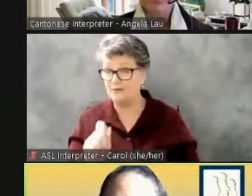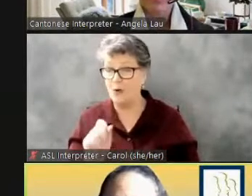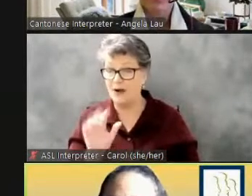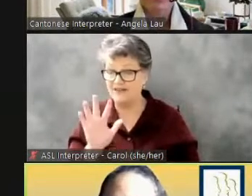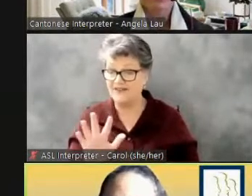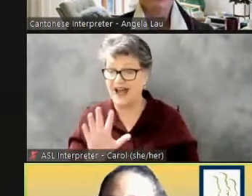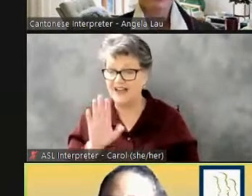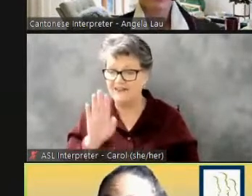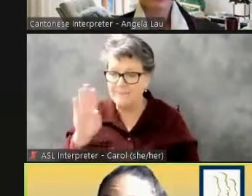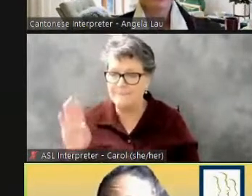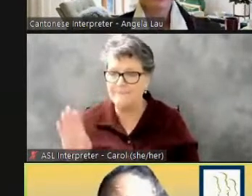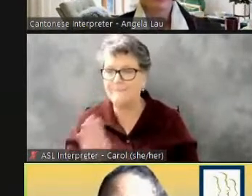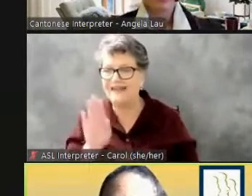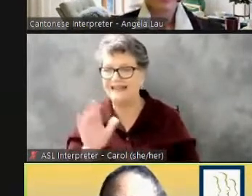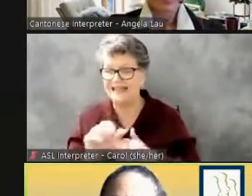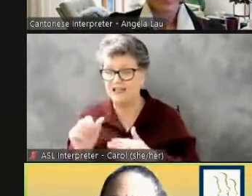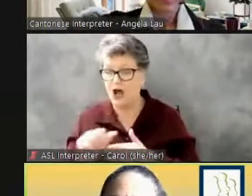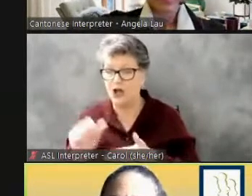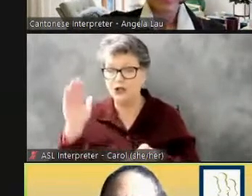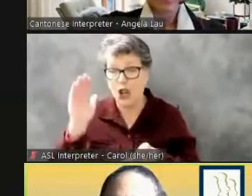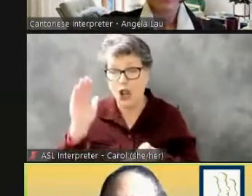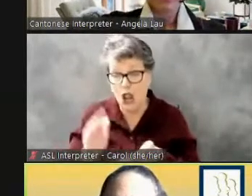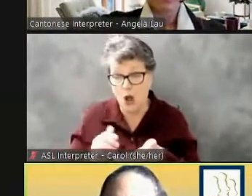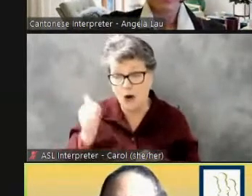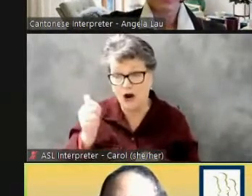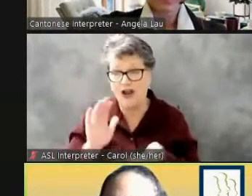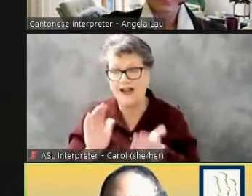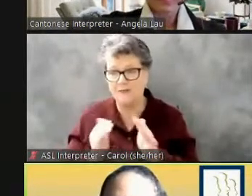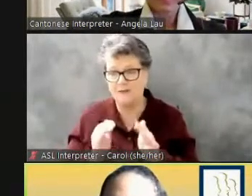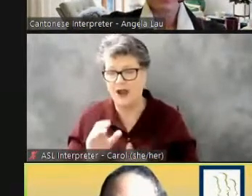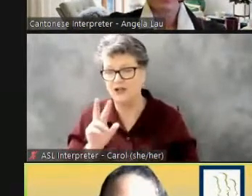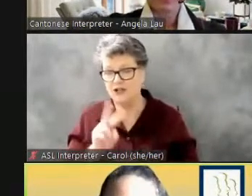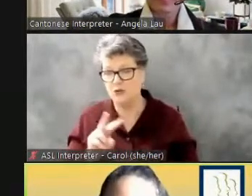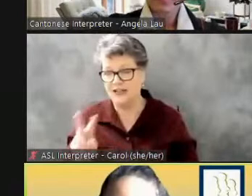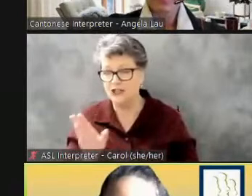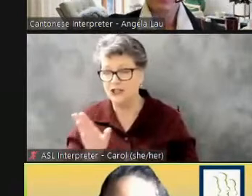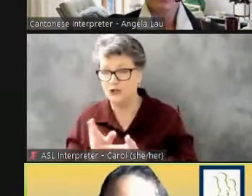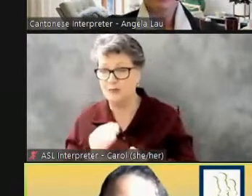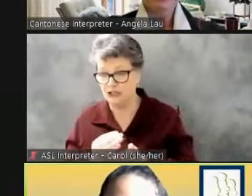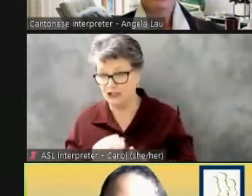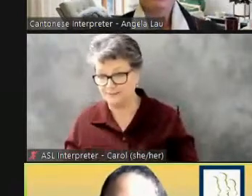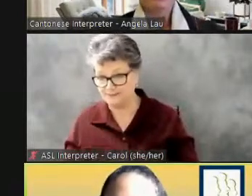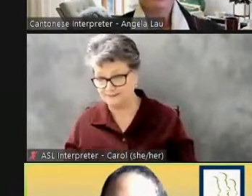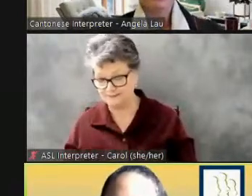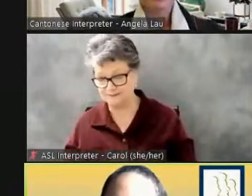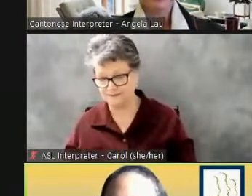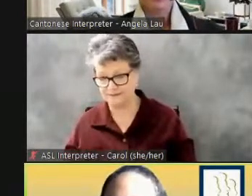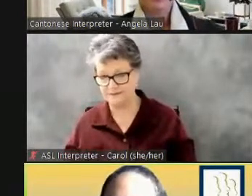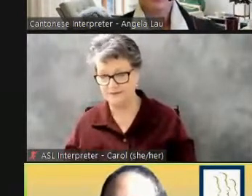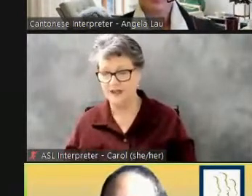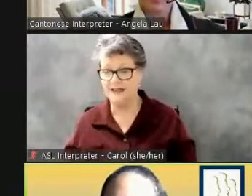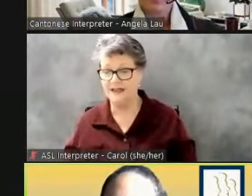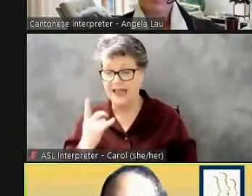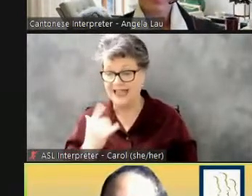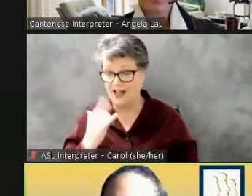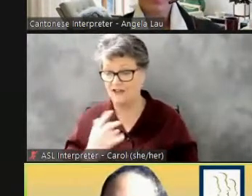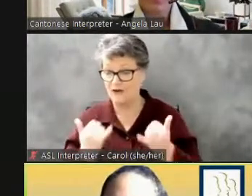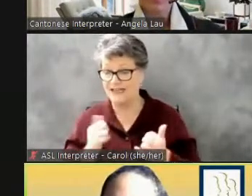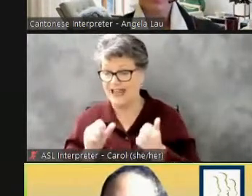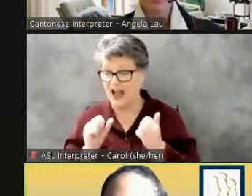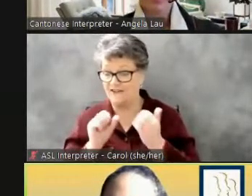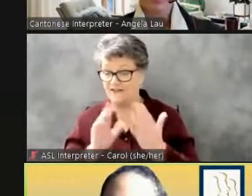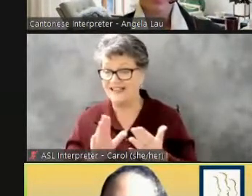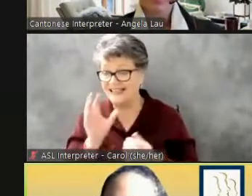$29.5 billion lower than the 2022 Budget Act projections. And California now faces